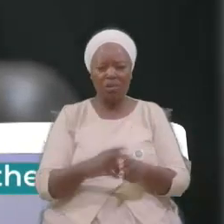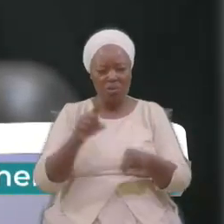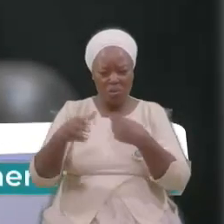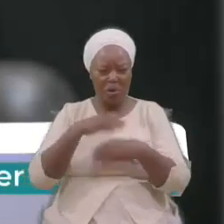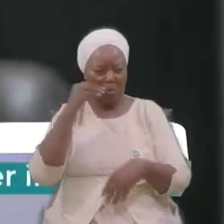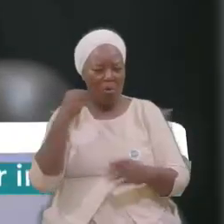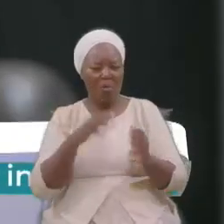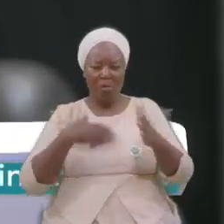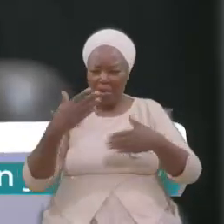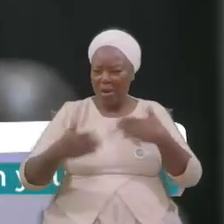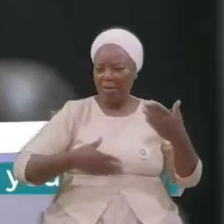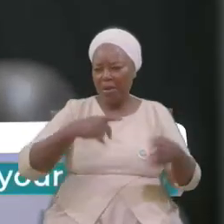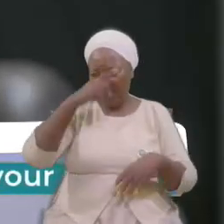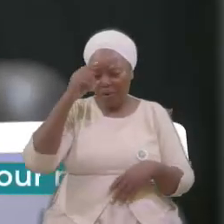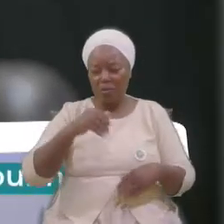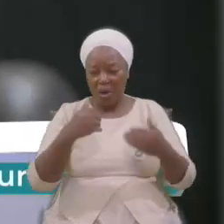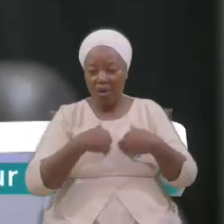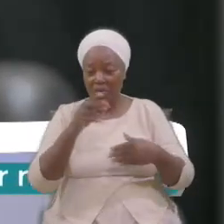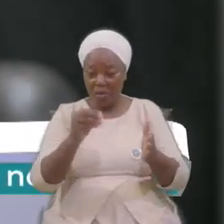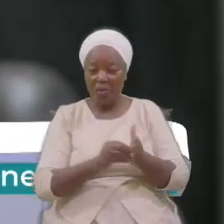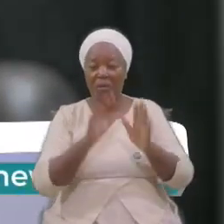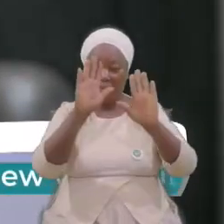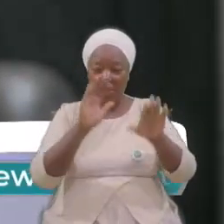to take your details.